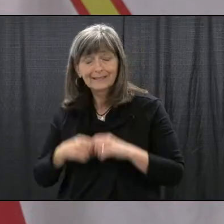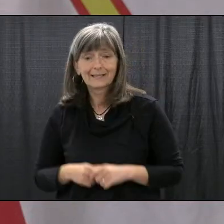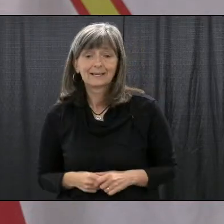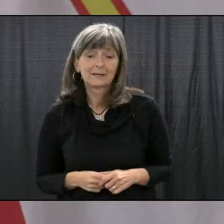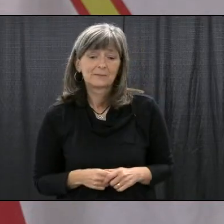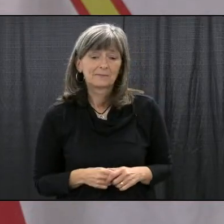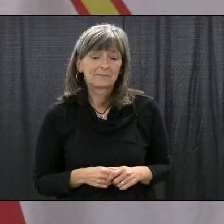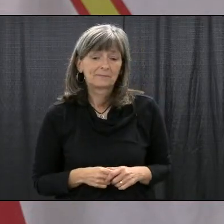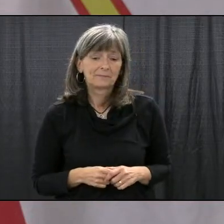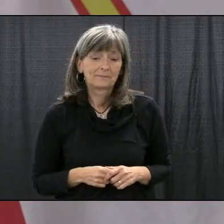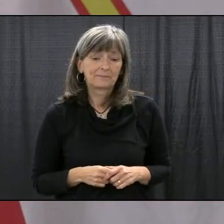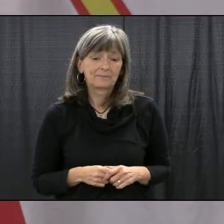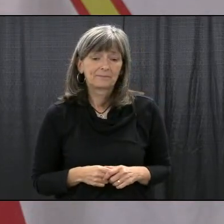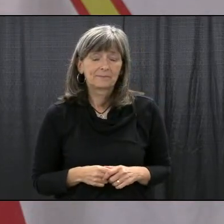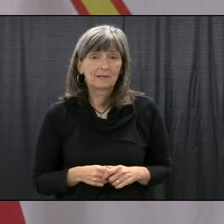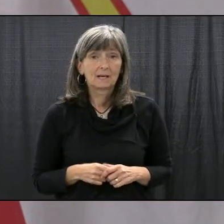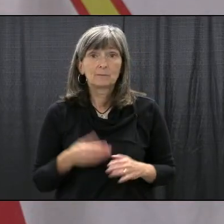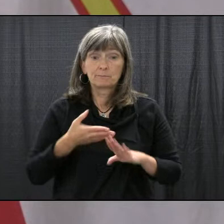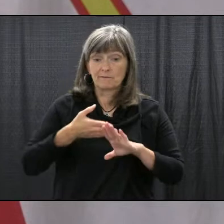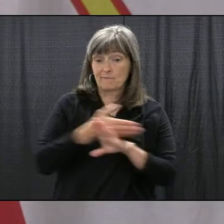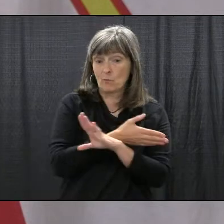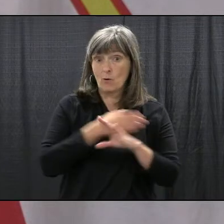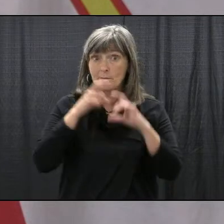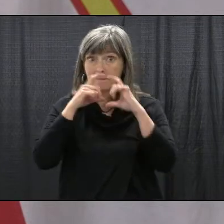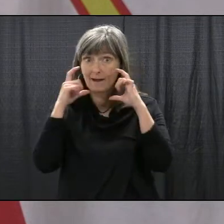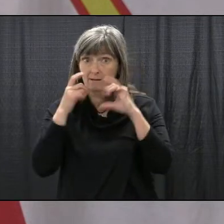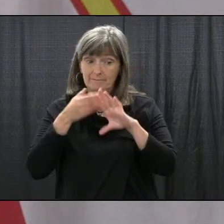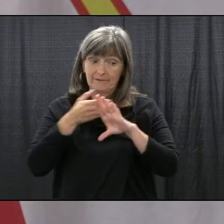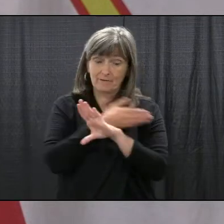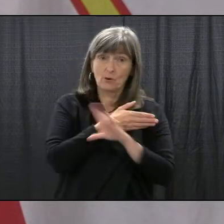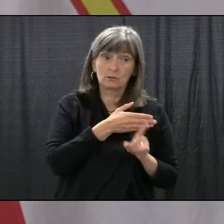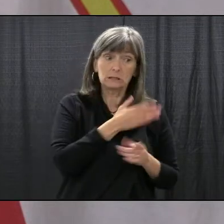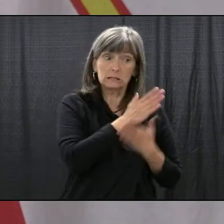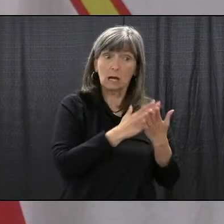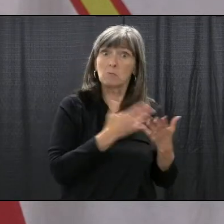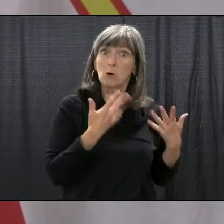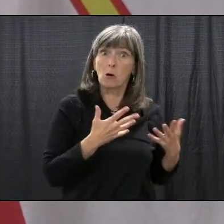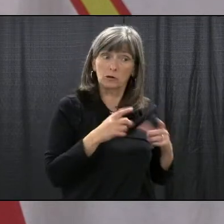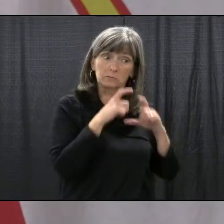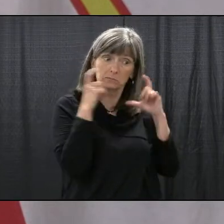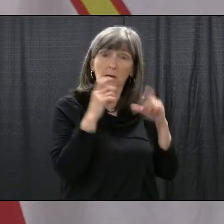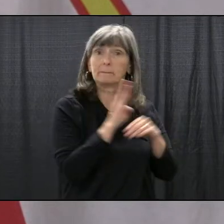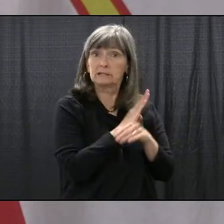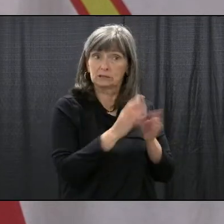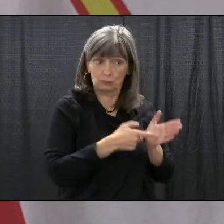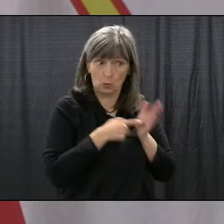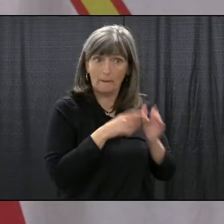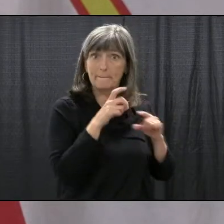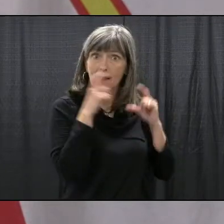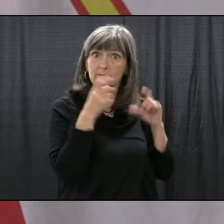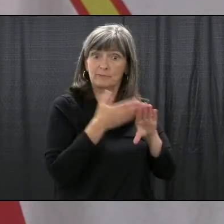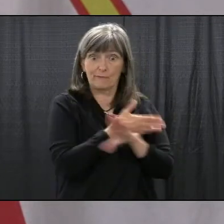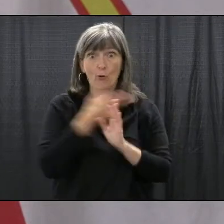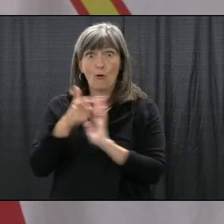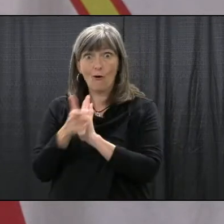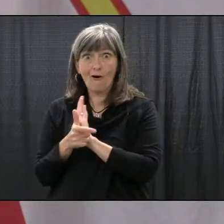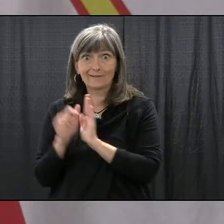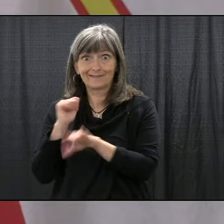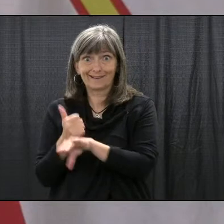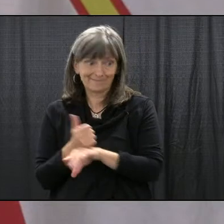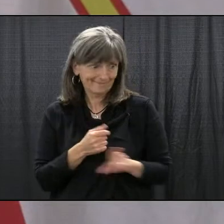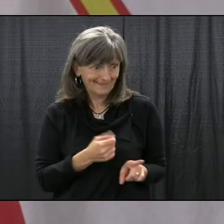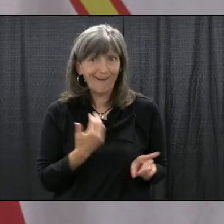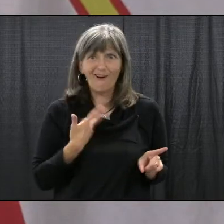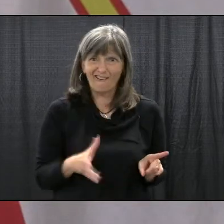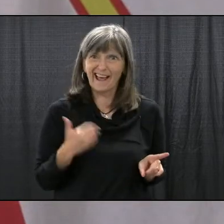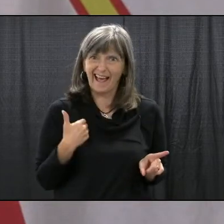brought in the masking rule, there were people who wore their masks, and there were businesses that required that. So I think those